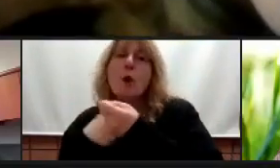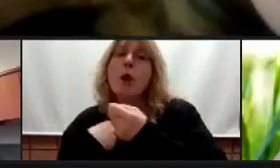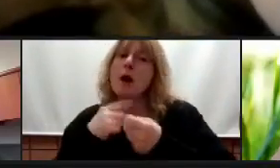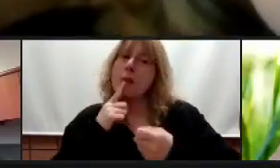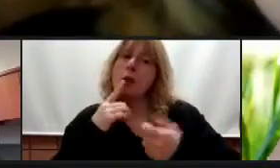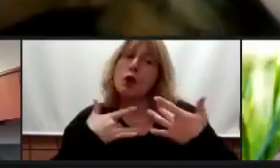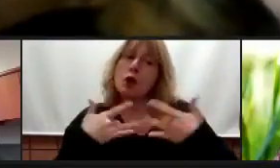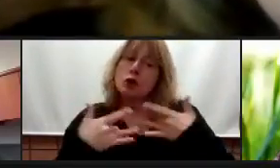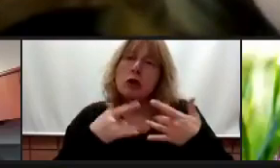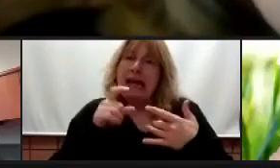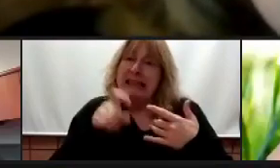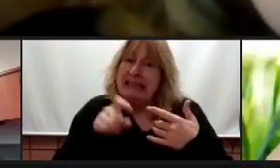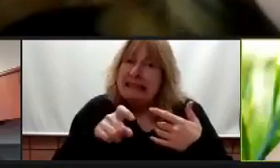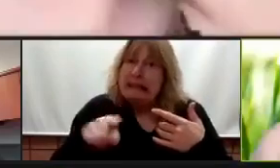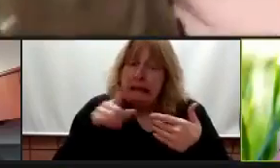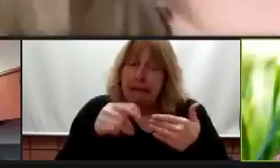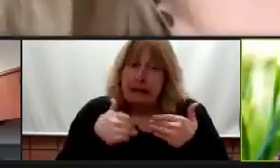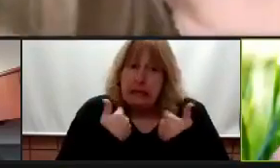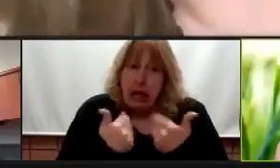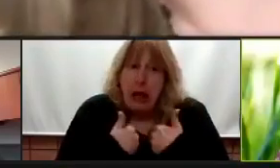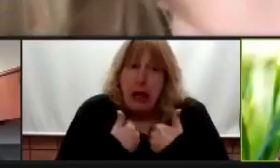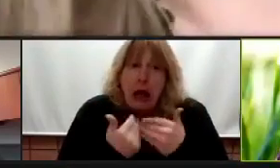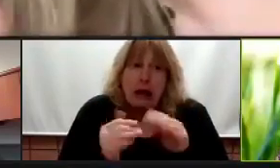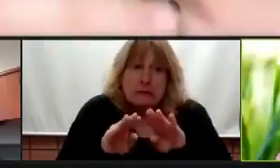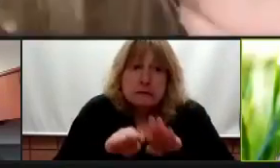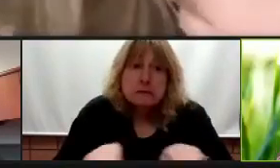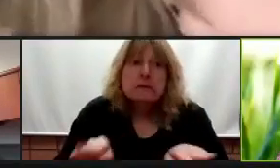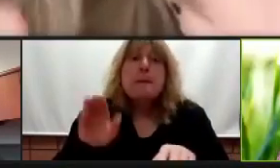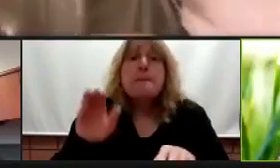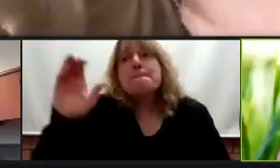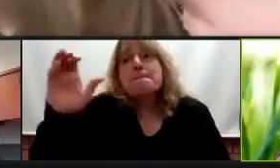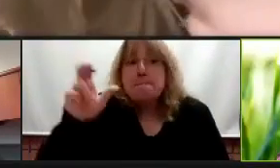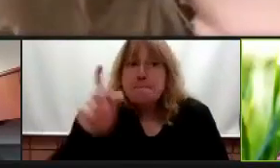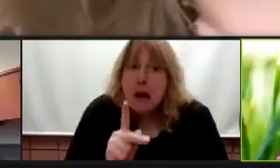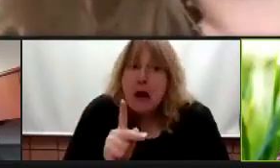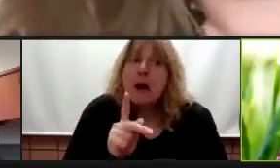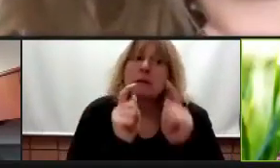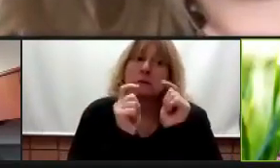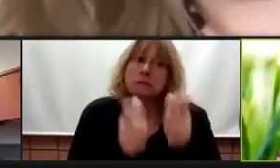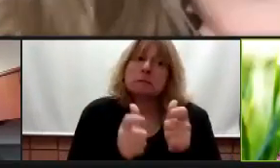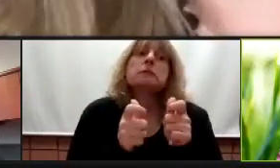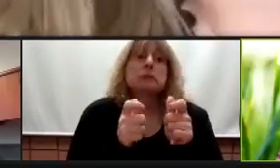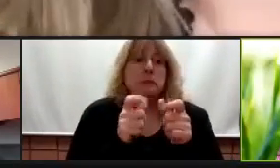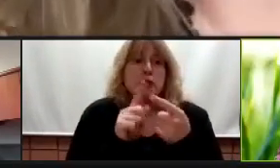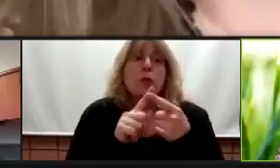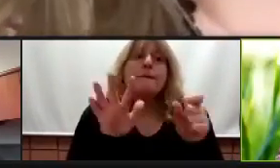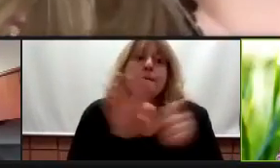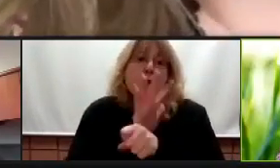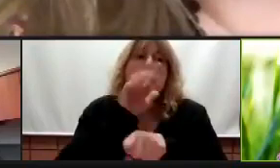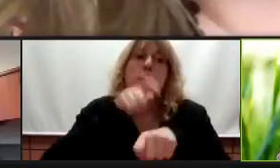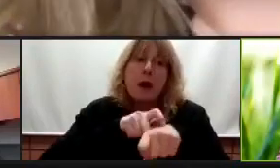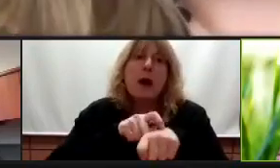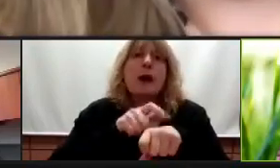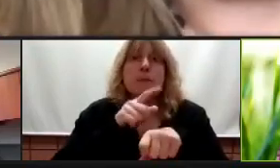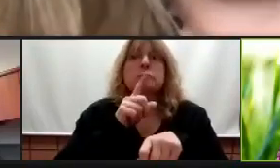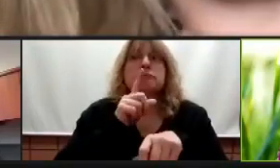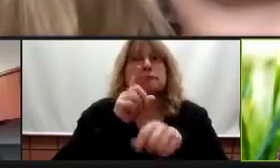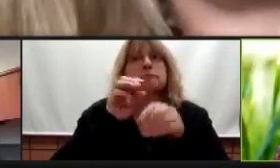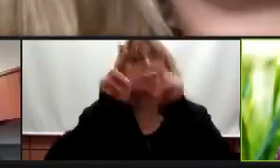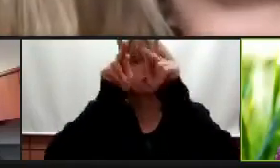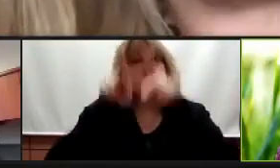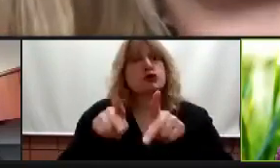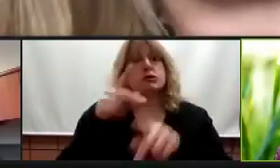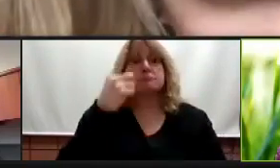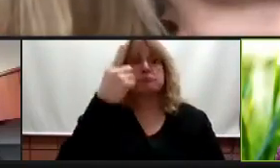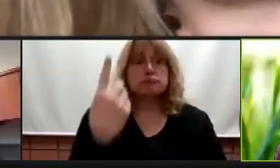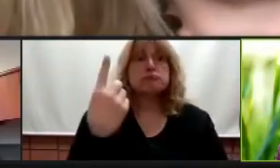youngest people back as quickly as possible to full-time in-person instruction. I think the other thing that we've learned